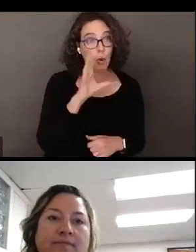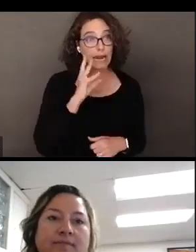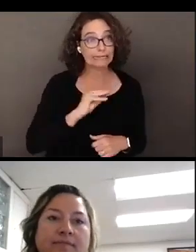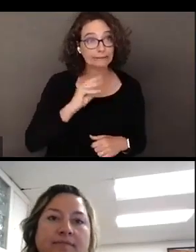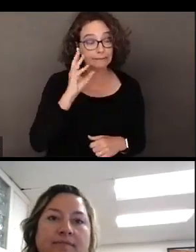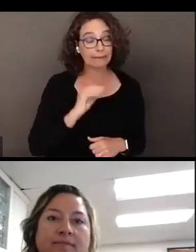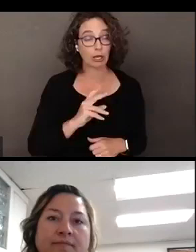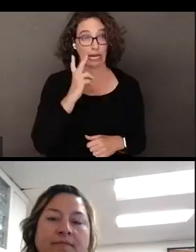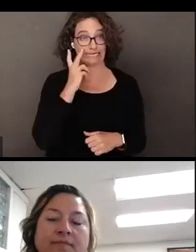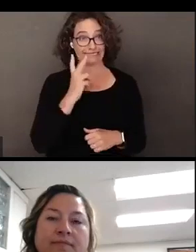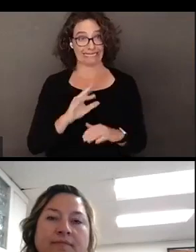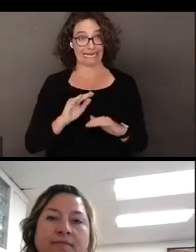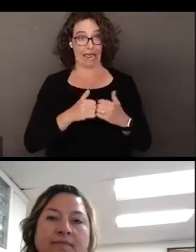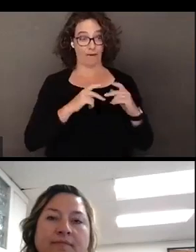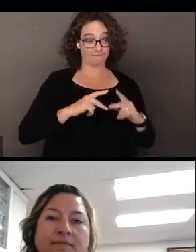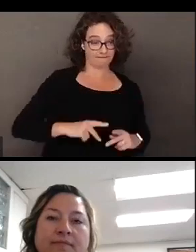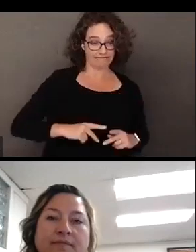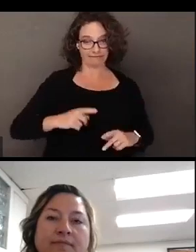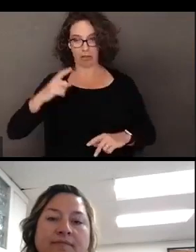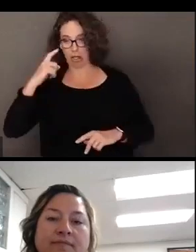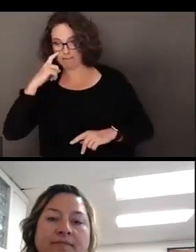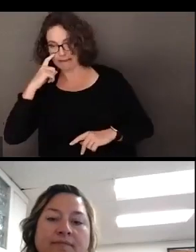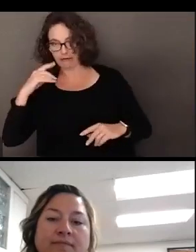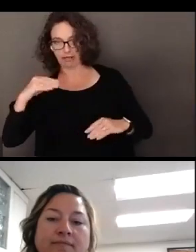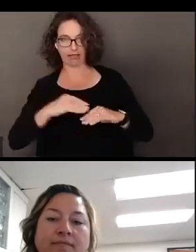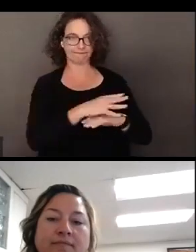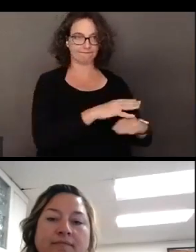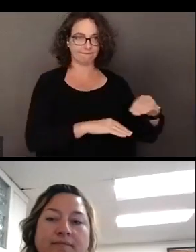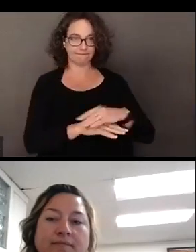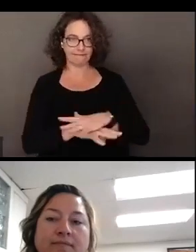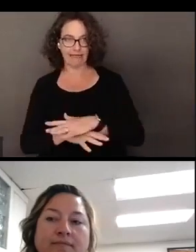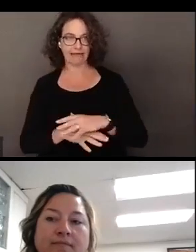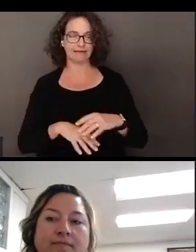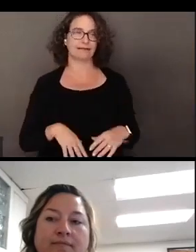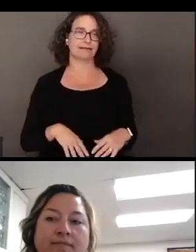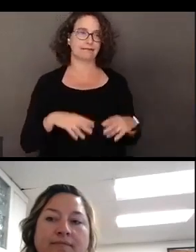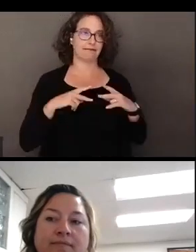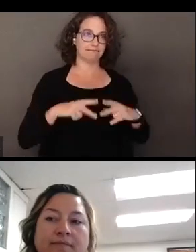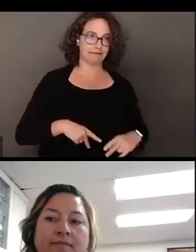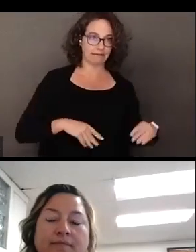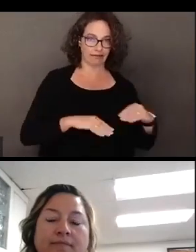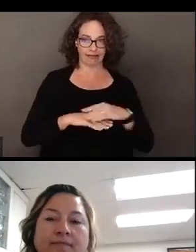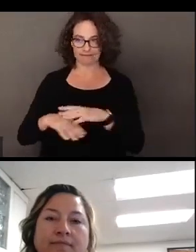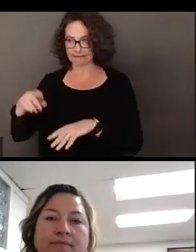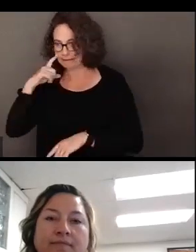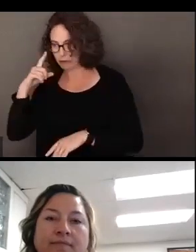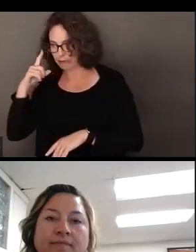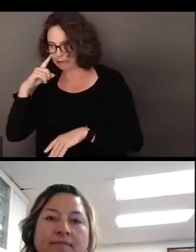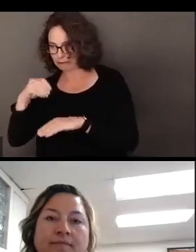them affect each other, either way, right? Physical health affecting mental health and vice versa.